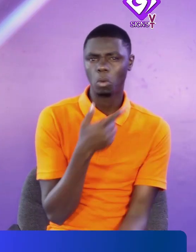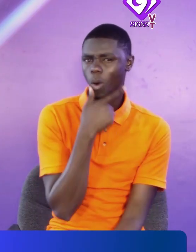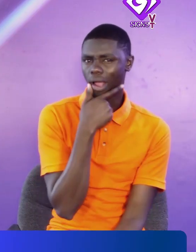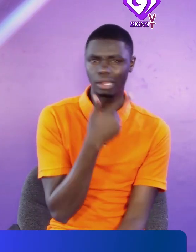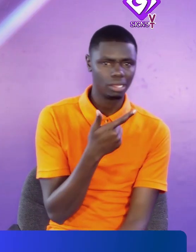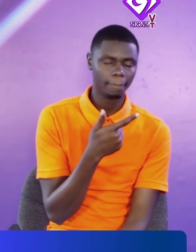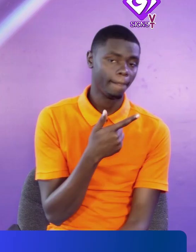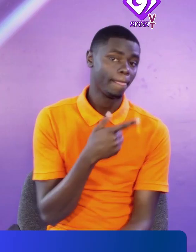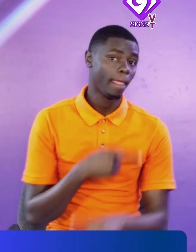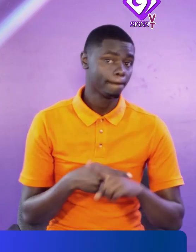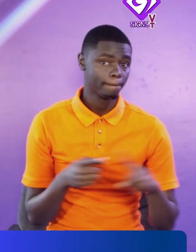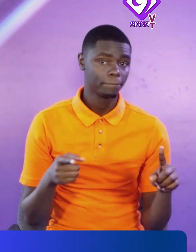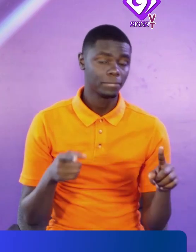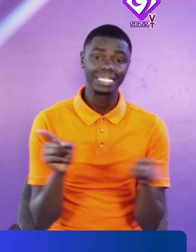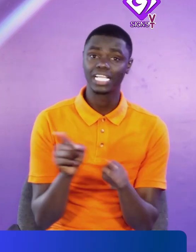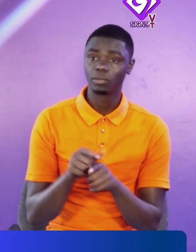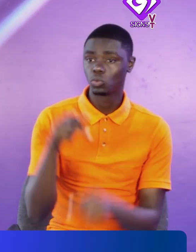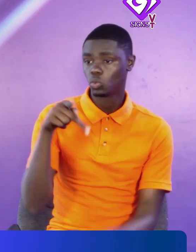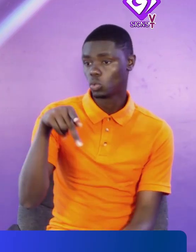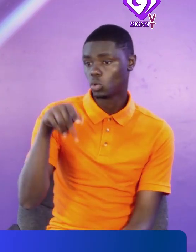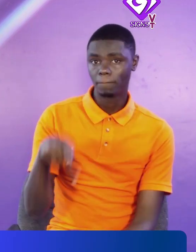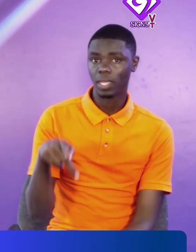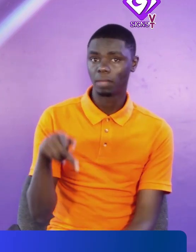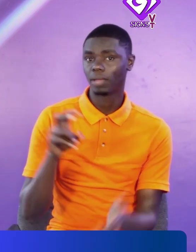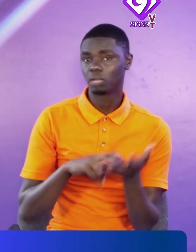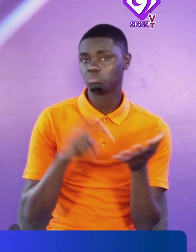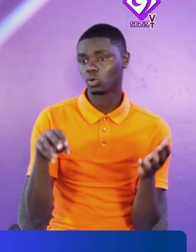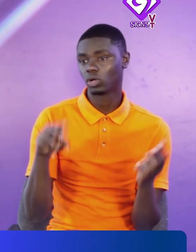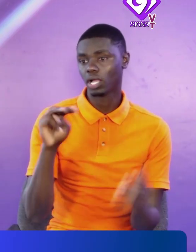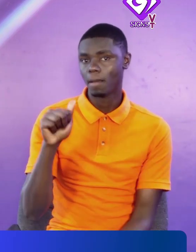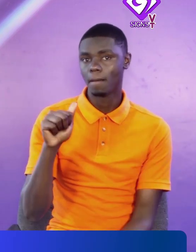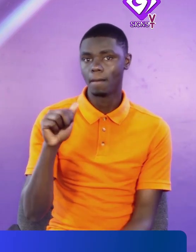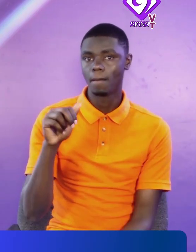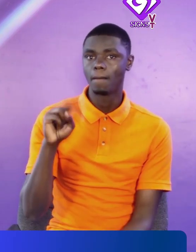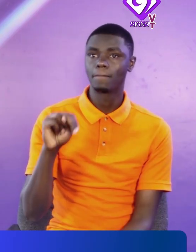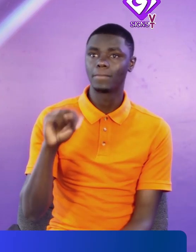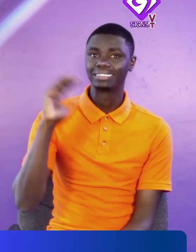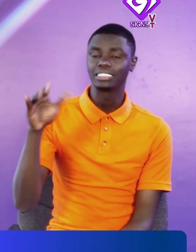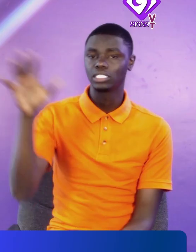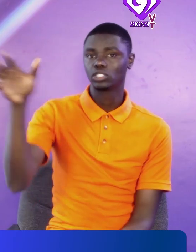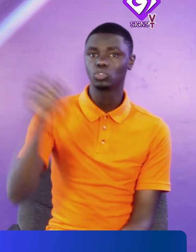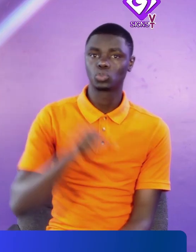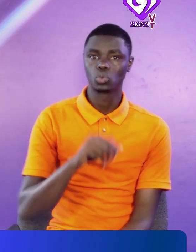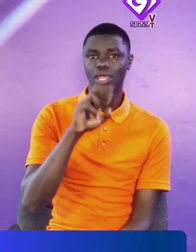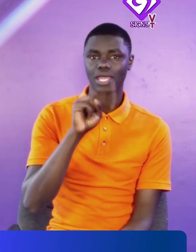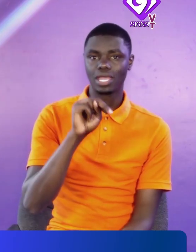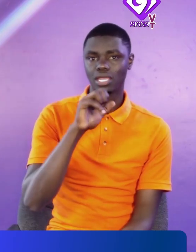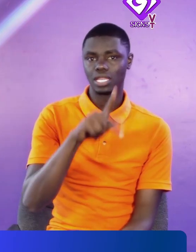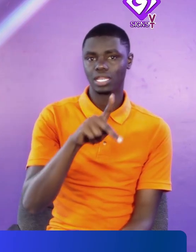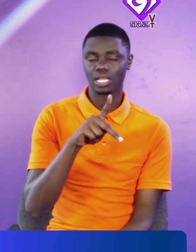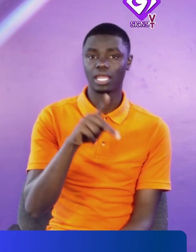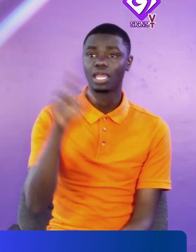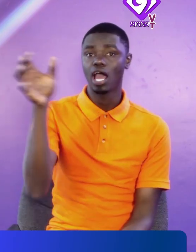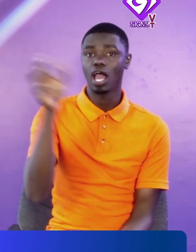Bana. Mimi kama Pep ataondoka Man City tu ichukue Enrique. Isign tu Enrique akuja